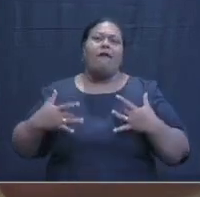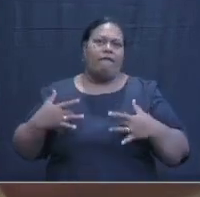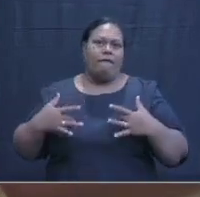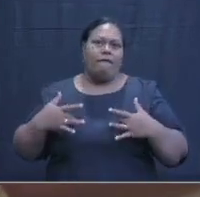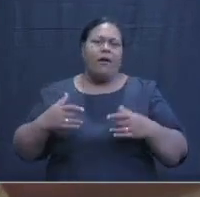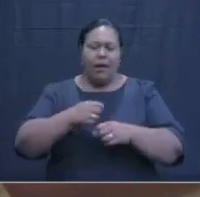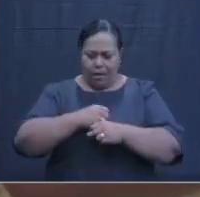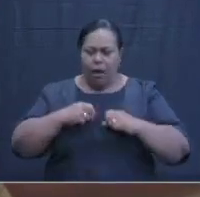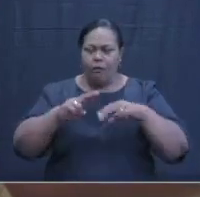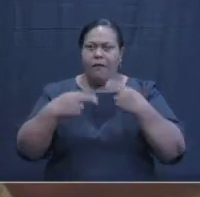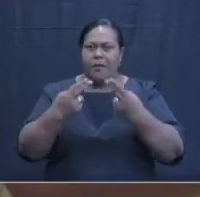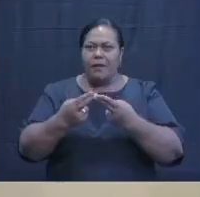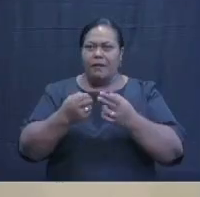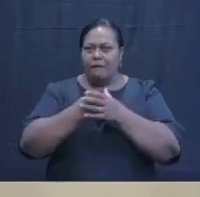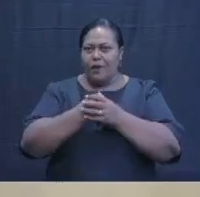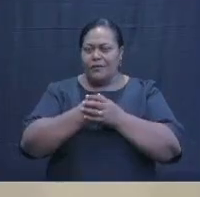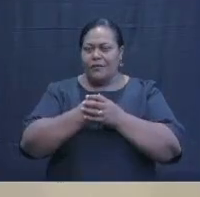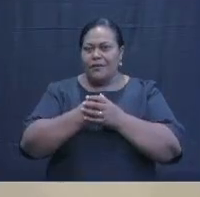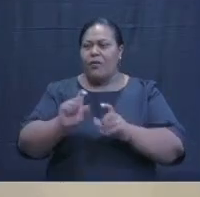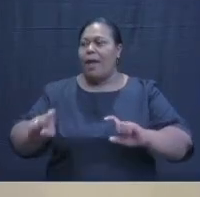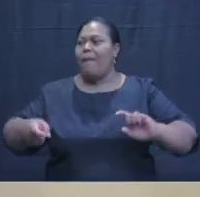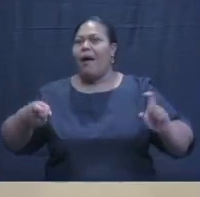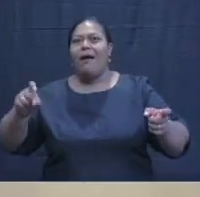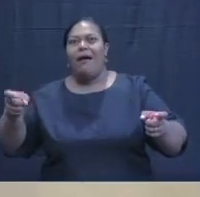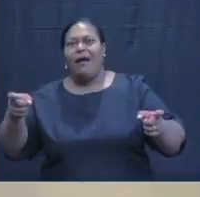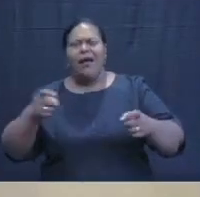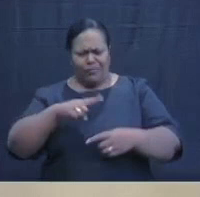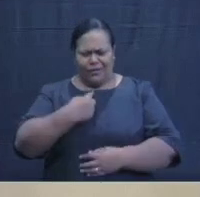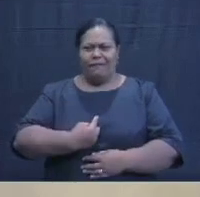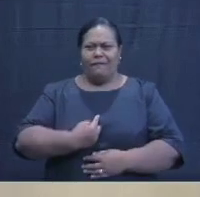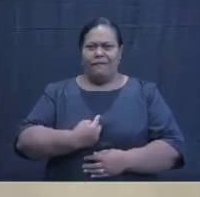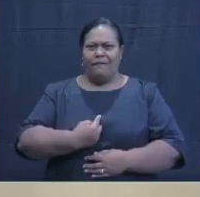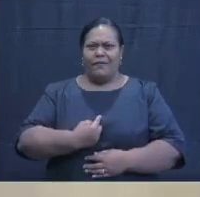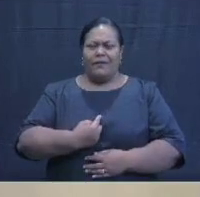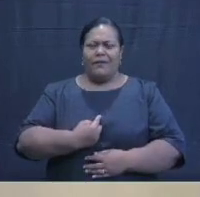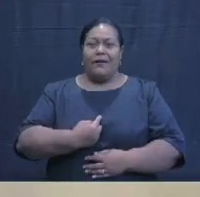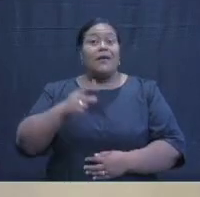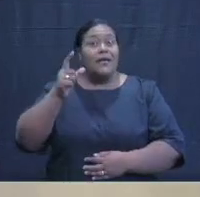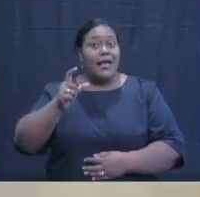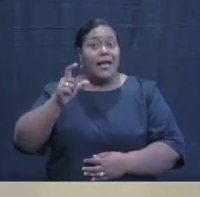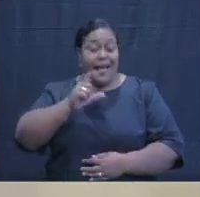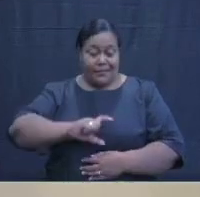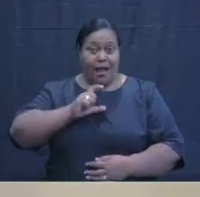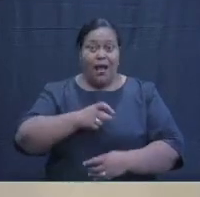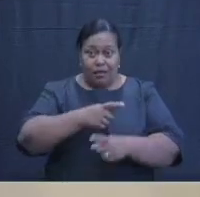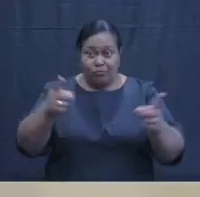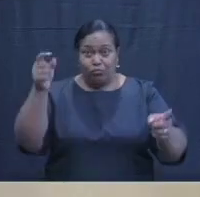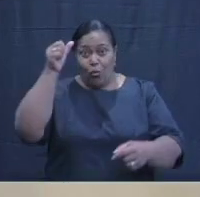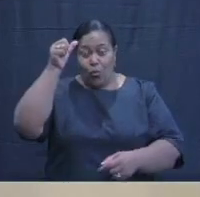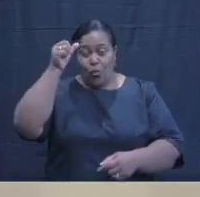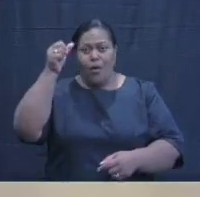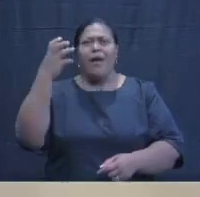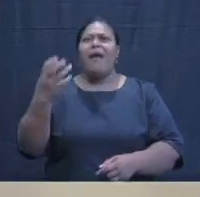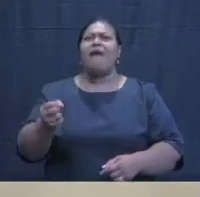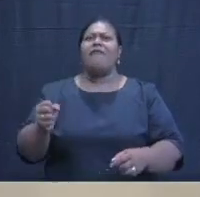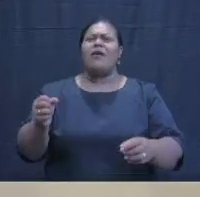our families, our friends, neighbors, and ourselves. Cancer, as you all know, has